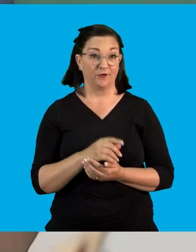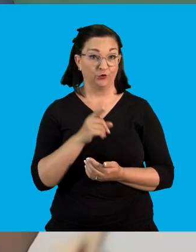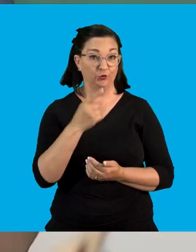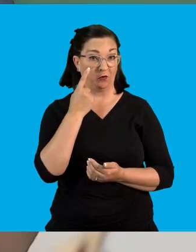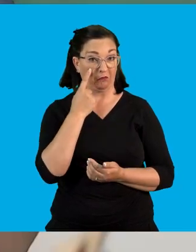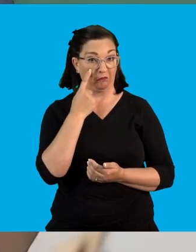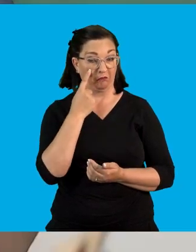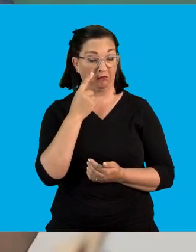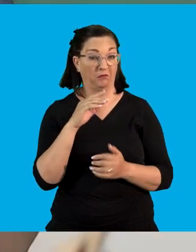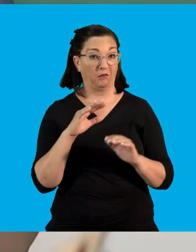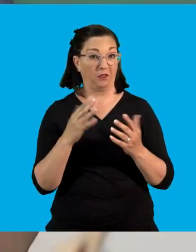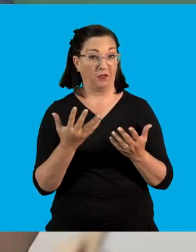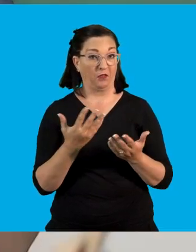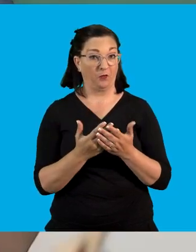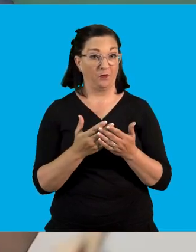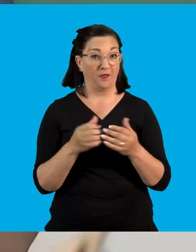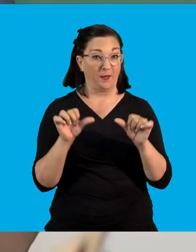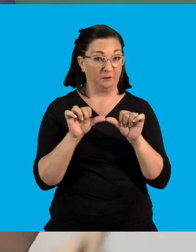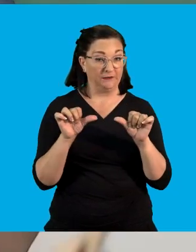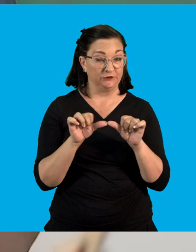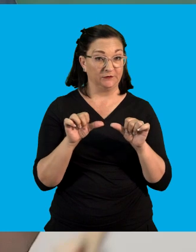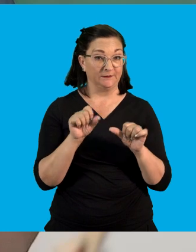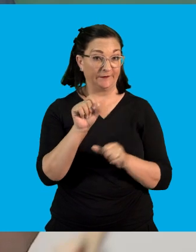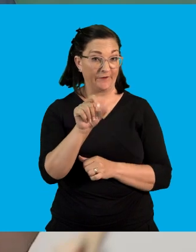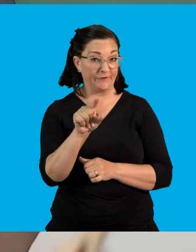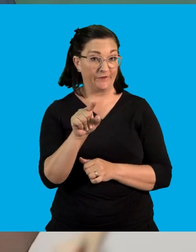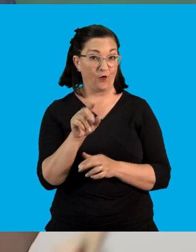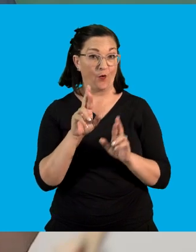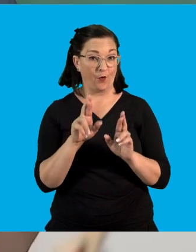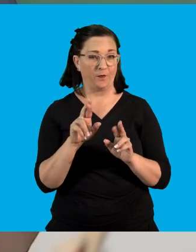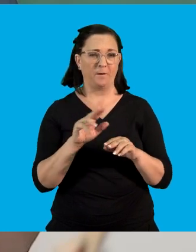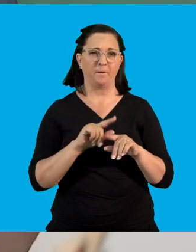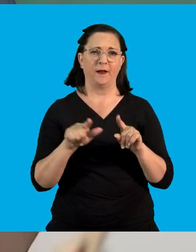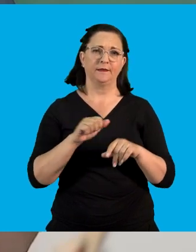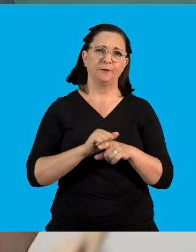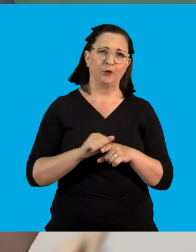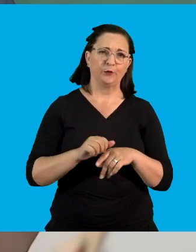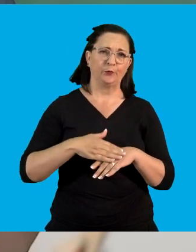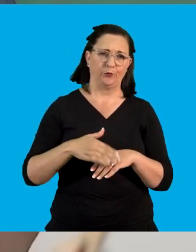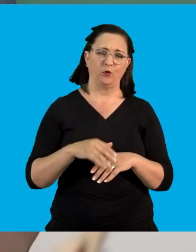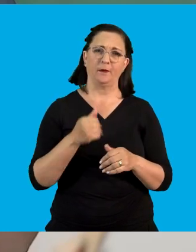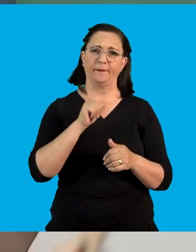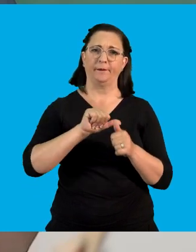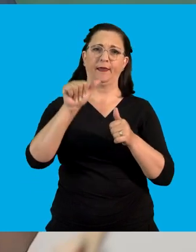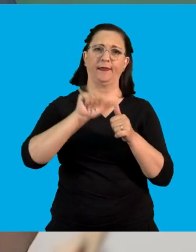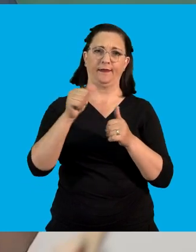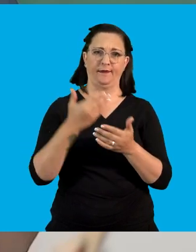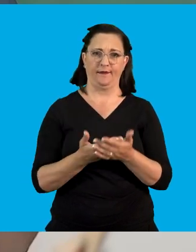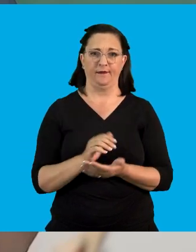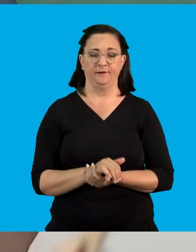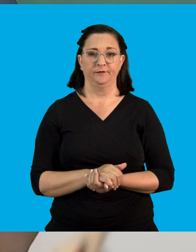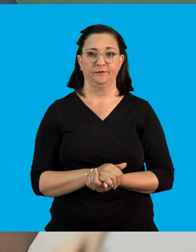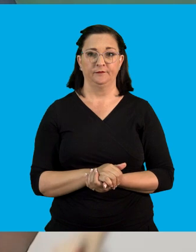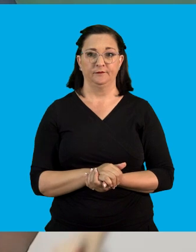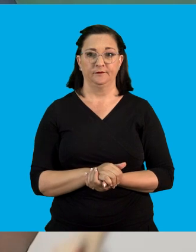I hope you noticed how to measure those angles on your own, and the more you practice, the better you'd be. And